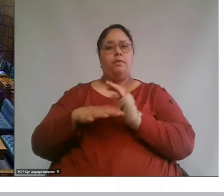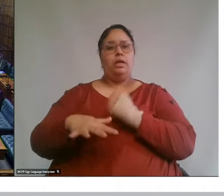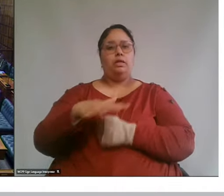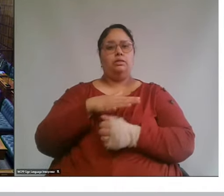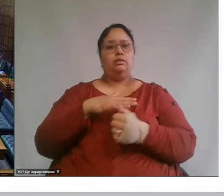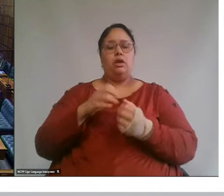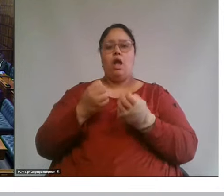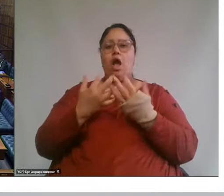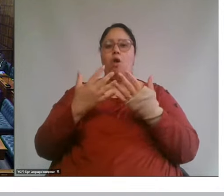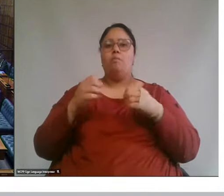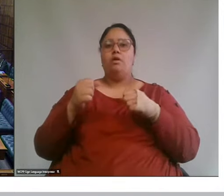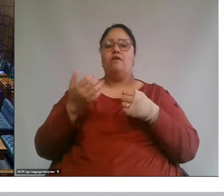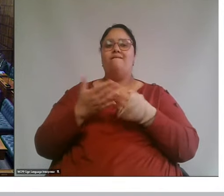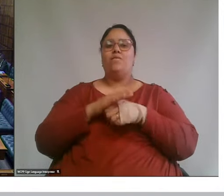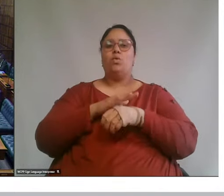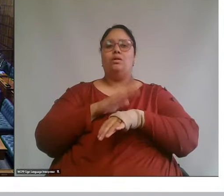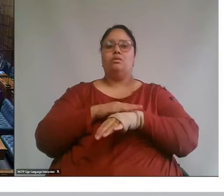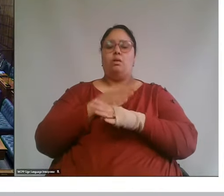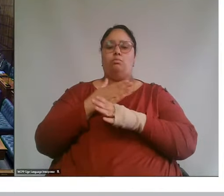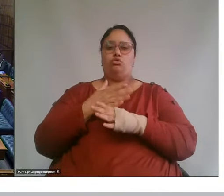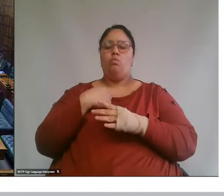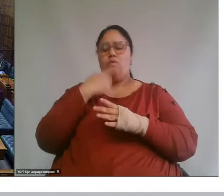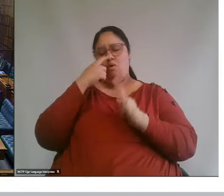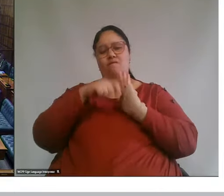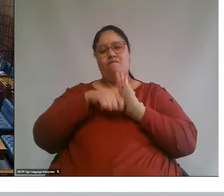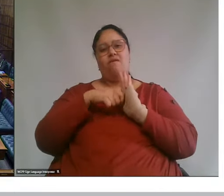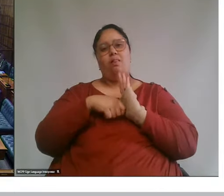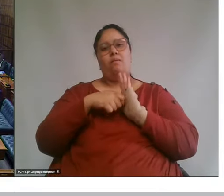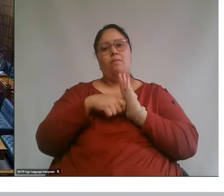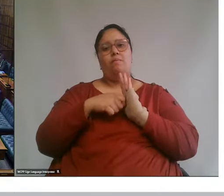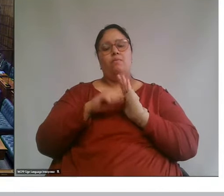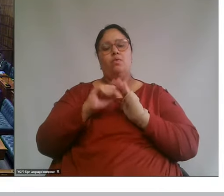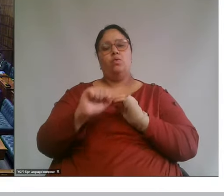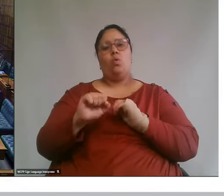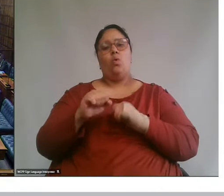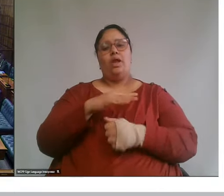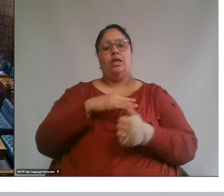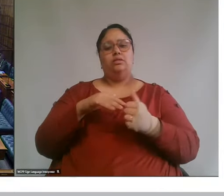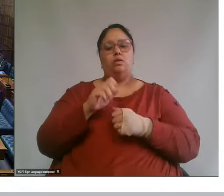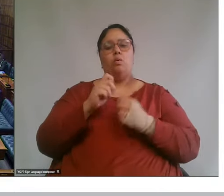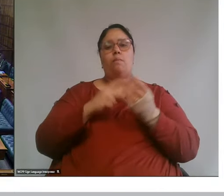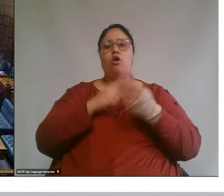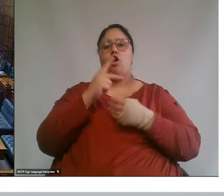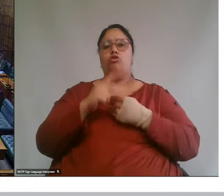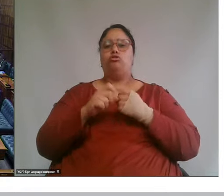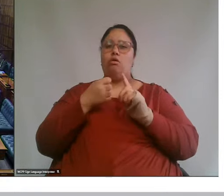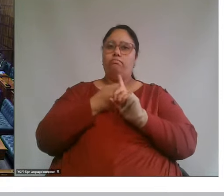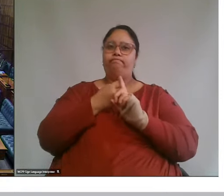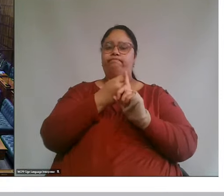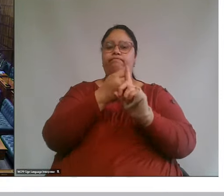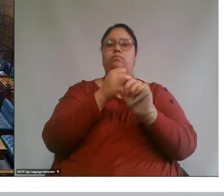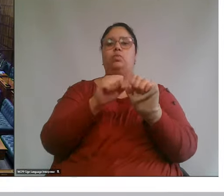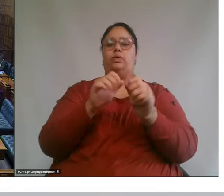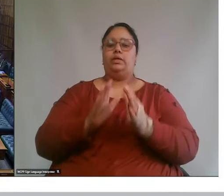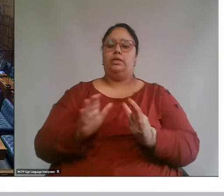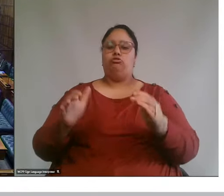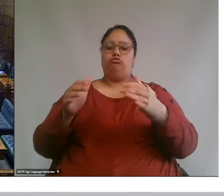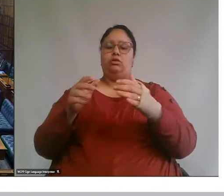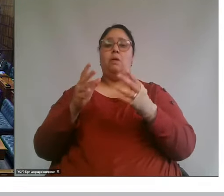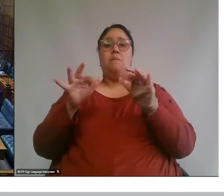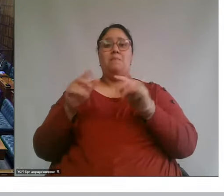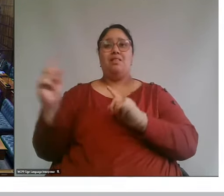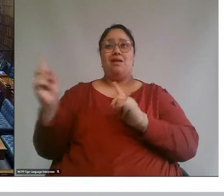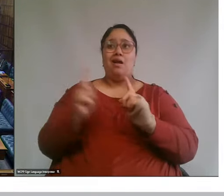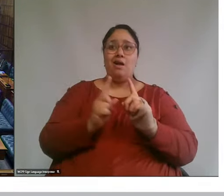jobs now we know that the film industry is also a a project D driven industry people come they